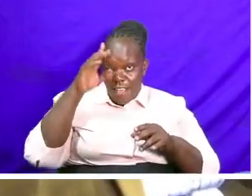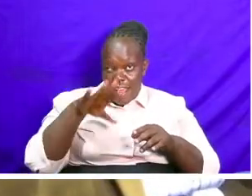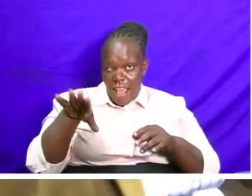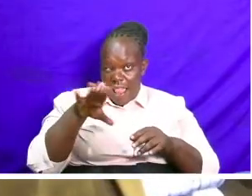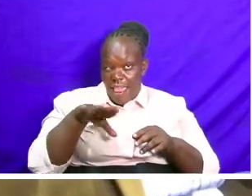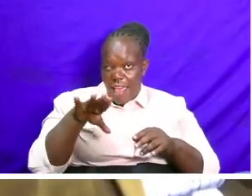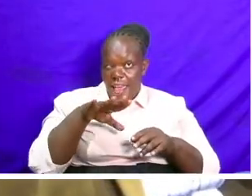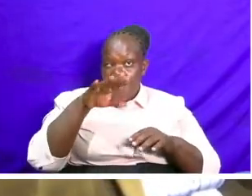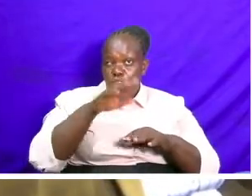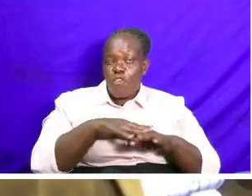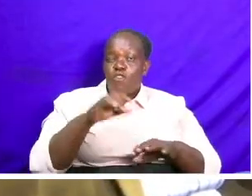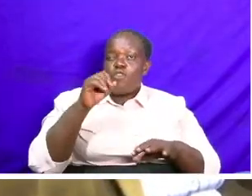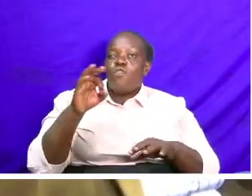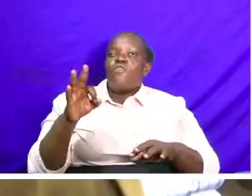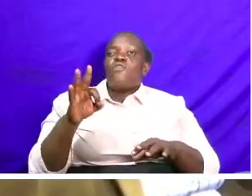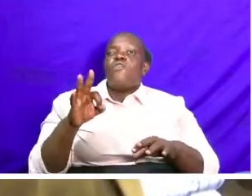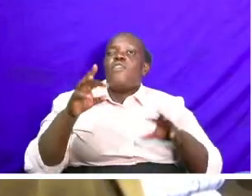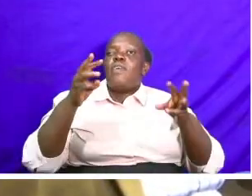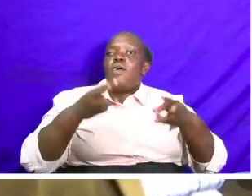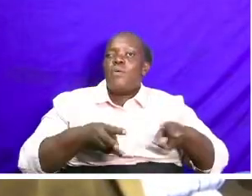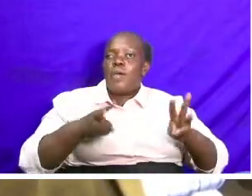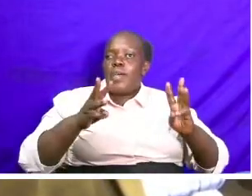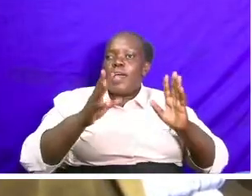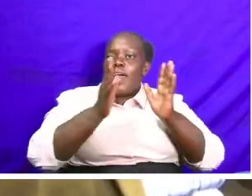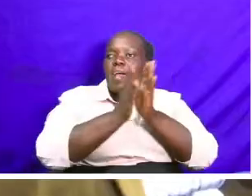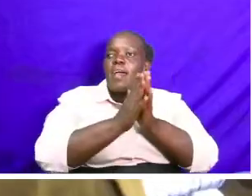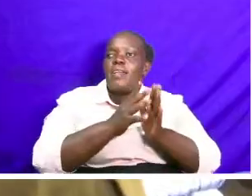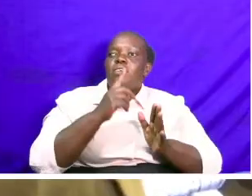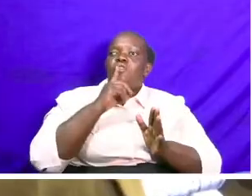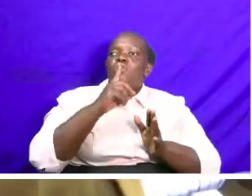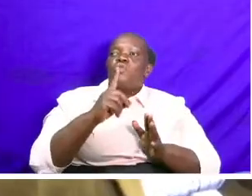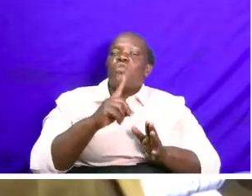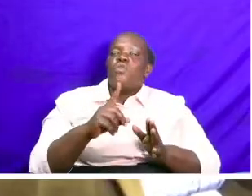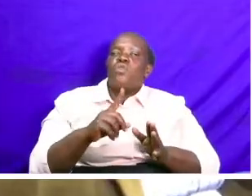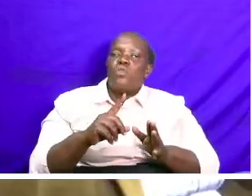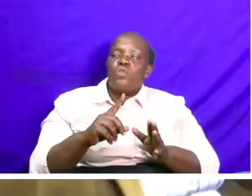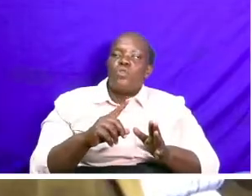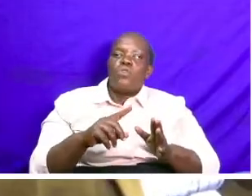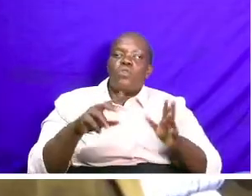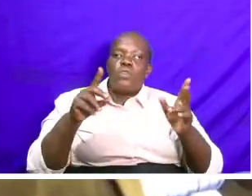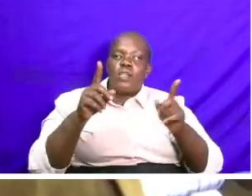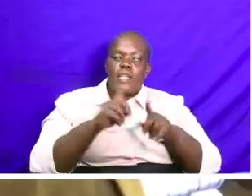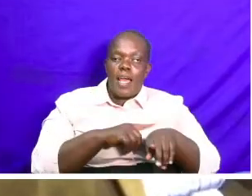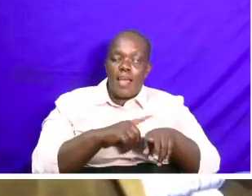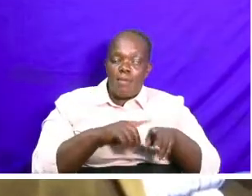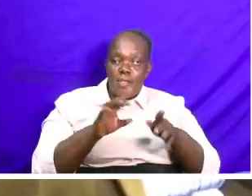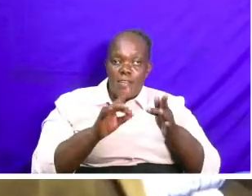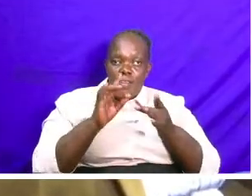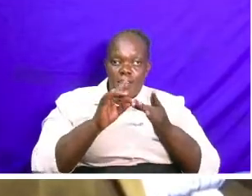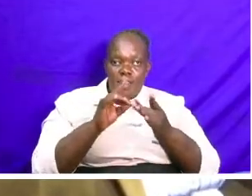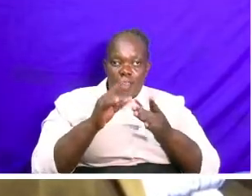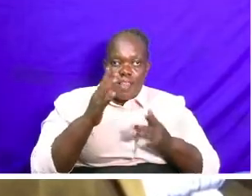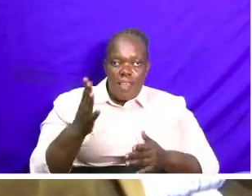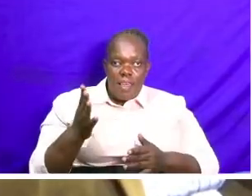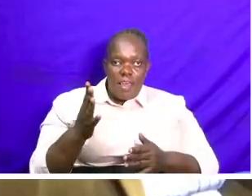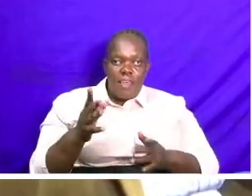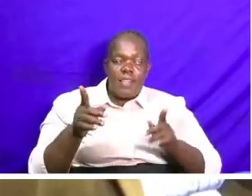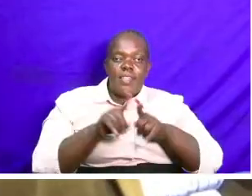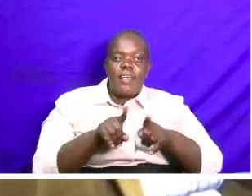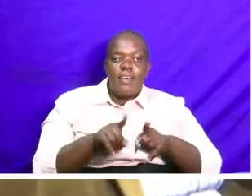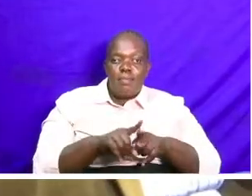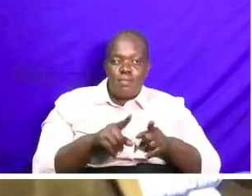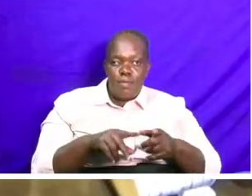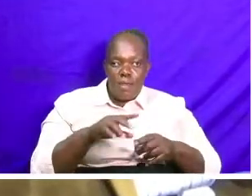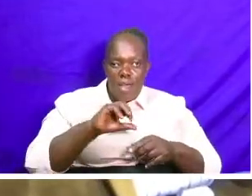has been halted or it is underway, and if so, when it's expected to finish. Also, my